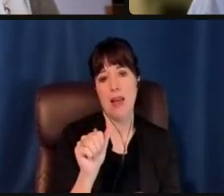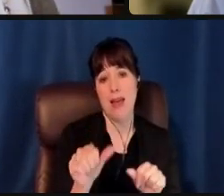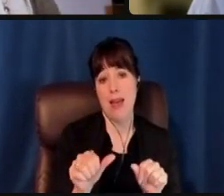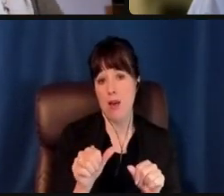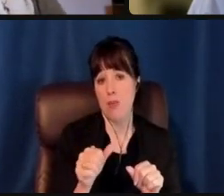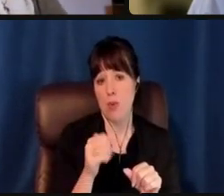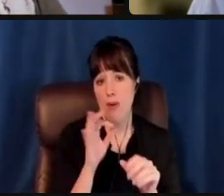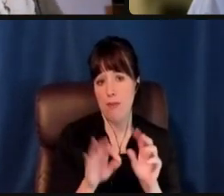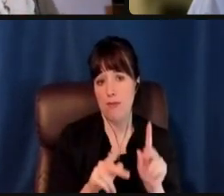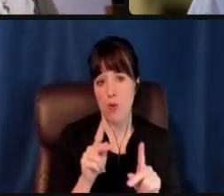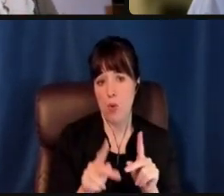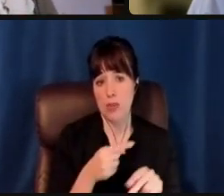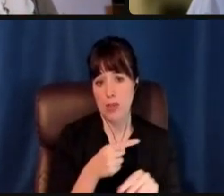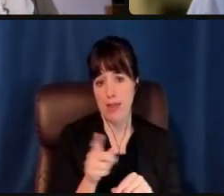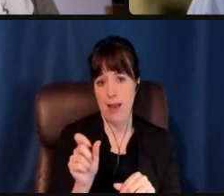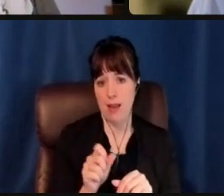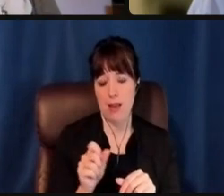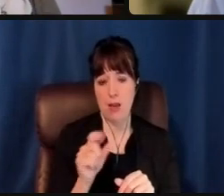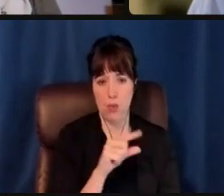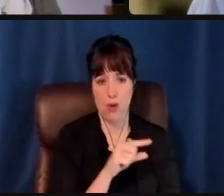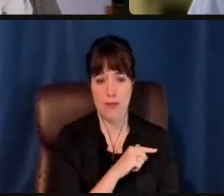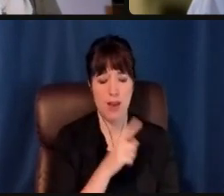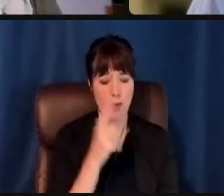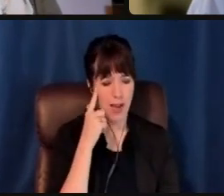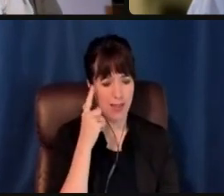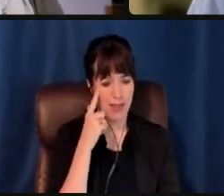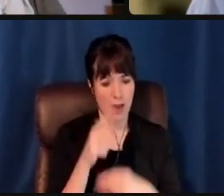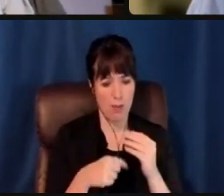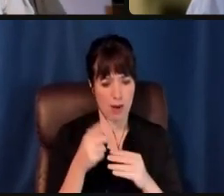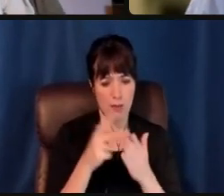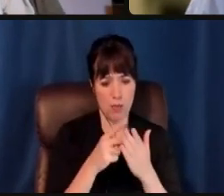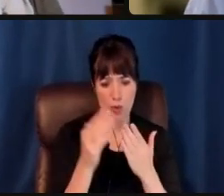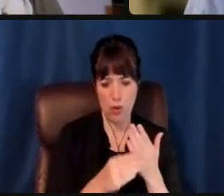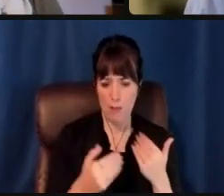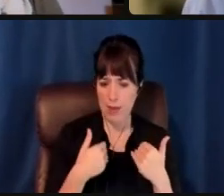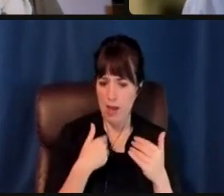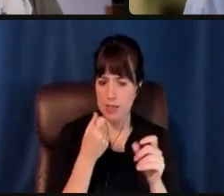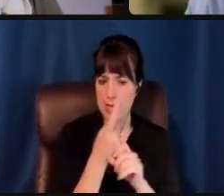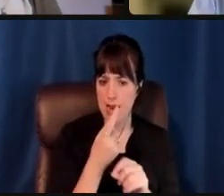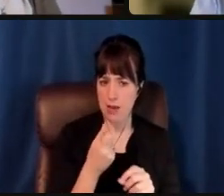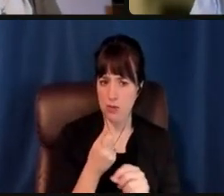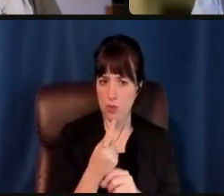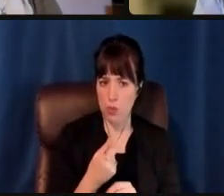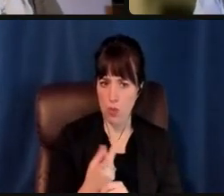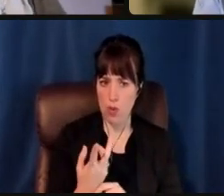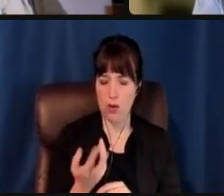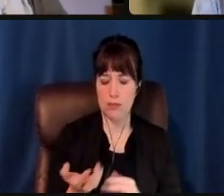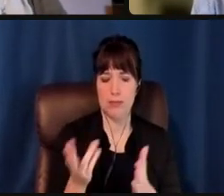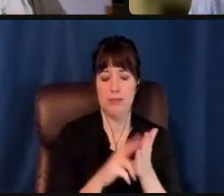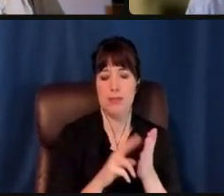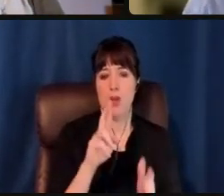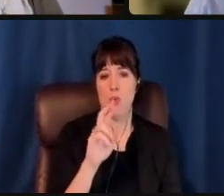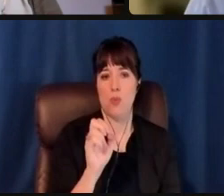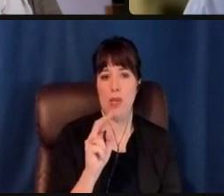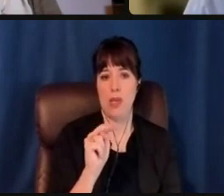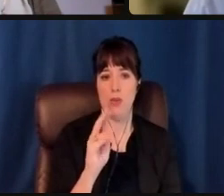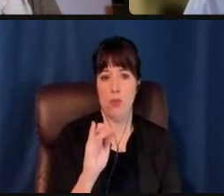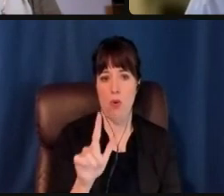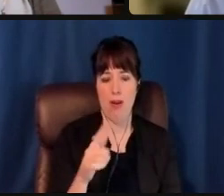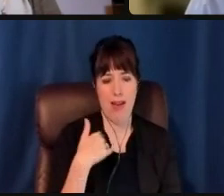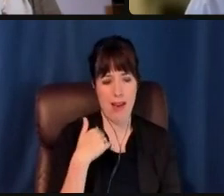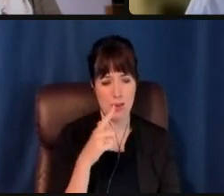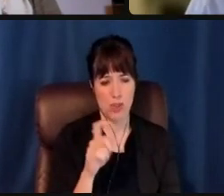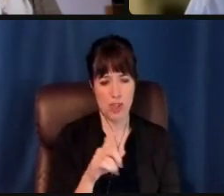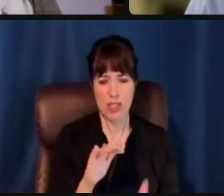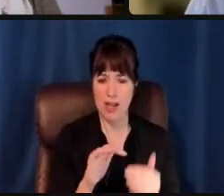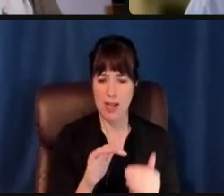qualify. For me, when I think about a program that has an annual renewal, I question how